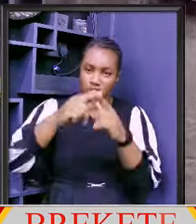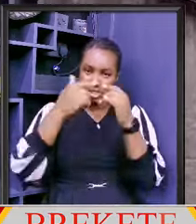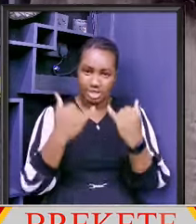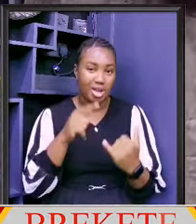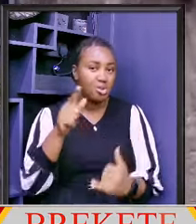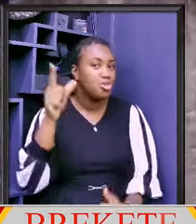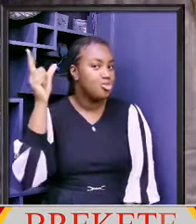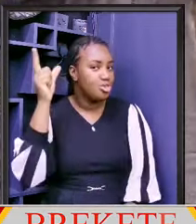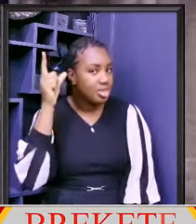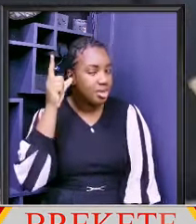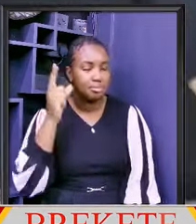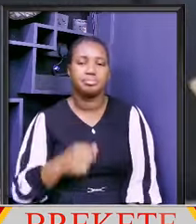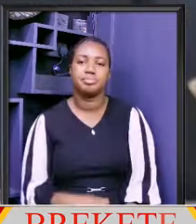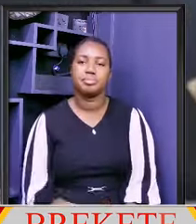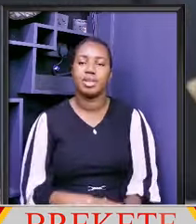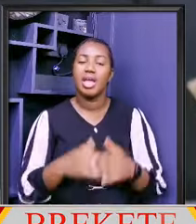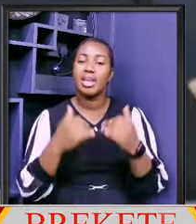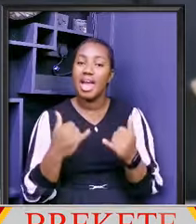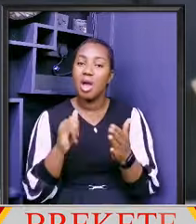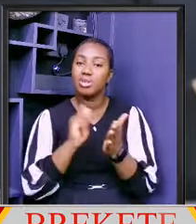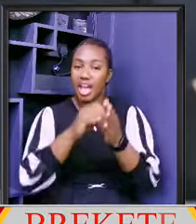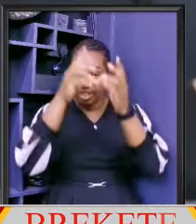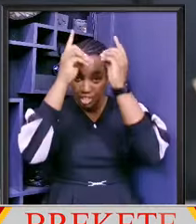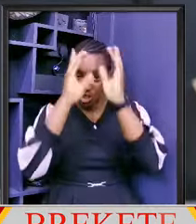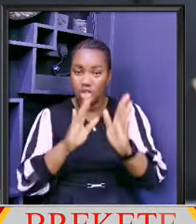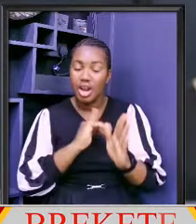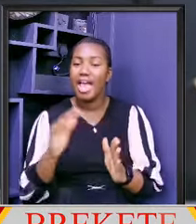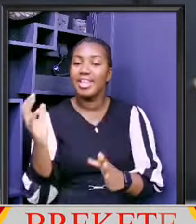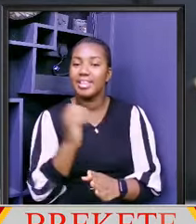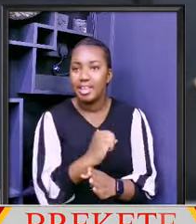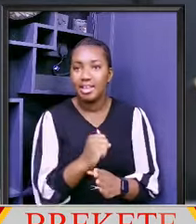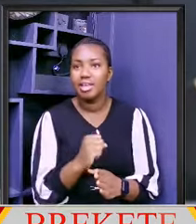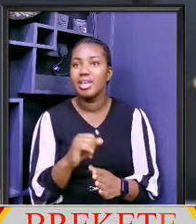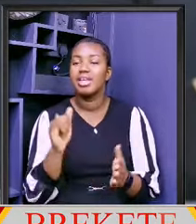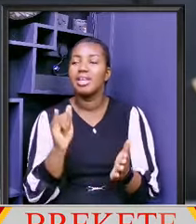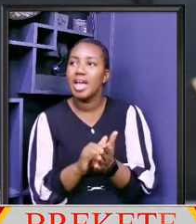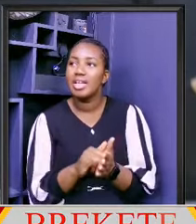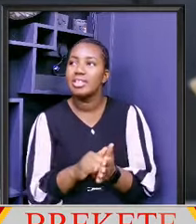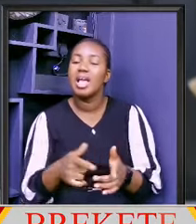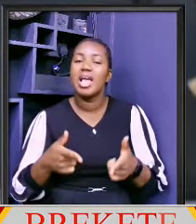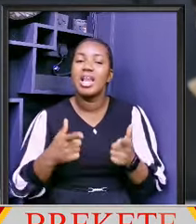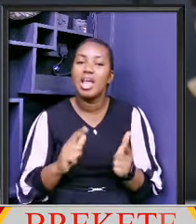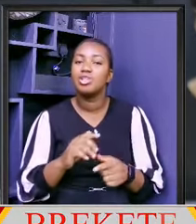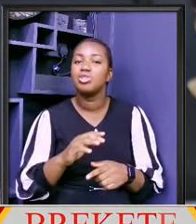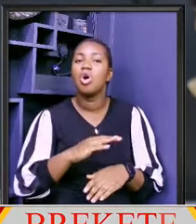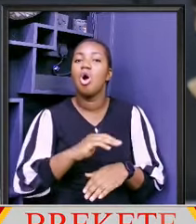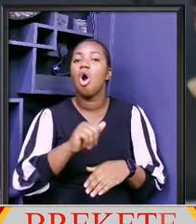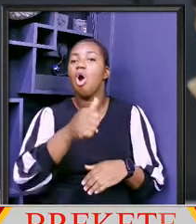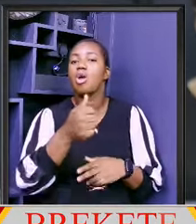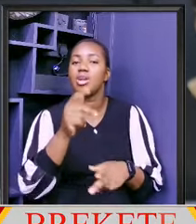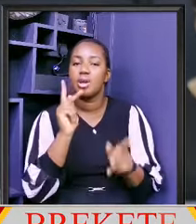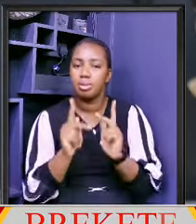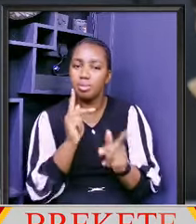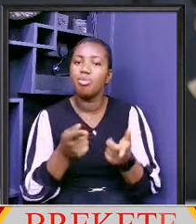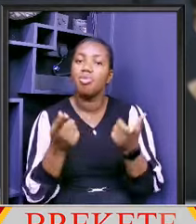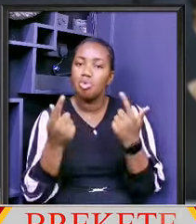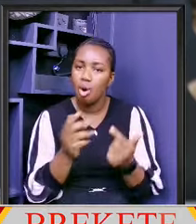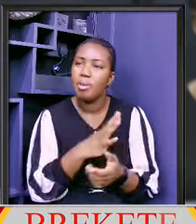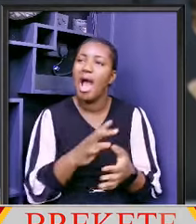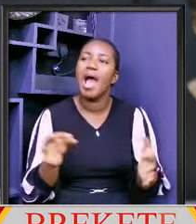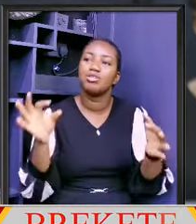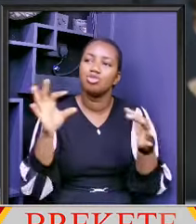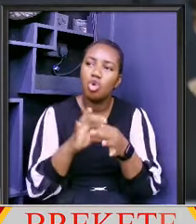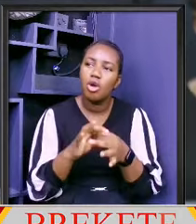We're not here. Now, that decision where I take, say, make other people come to